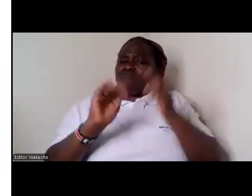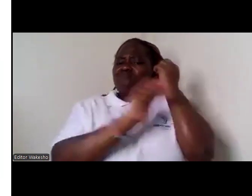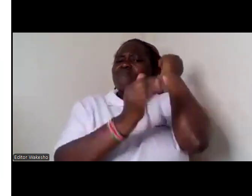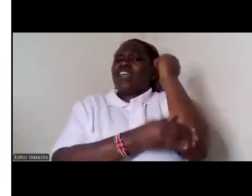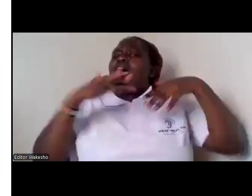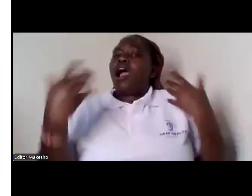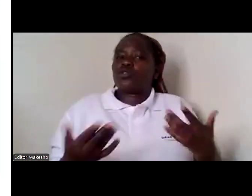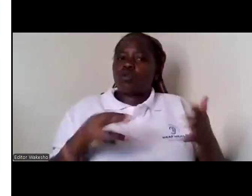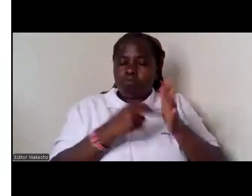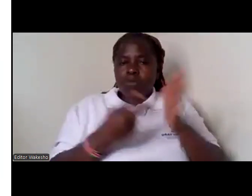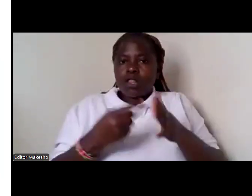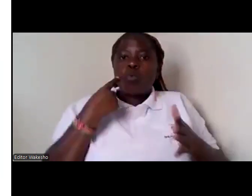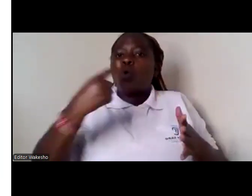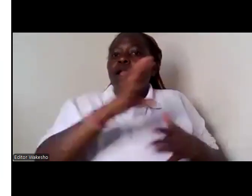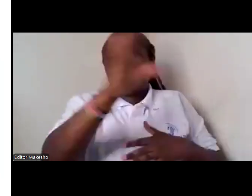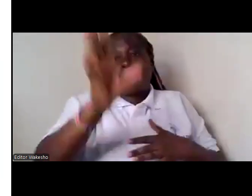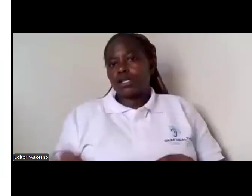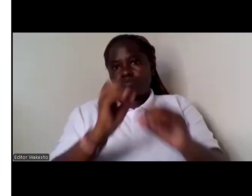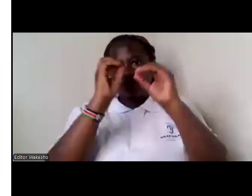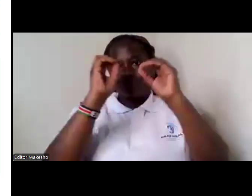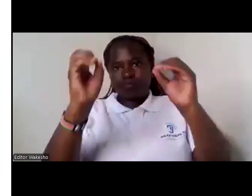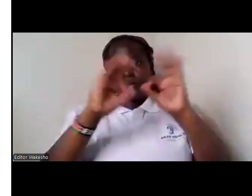Yeah, but it normally happens in about 1 in 1,000 people.